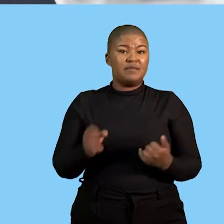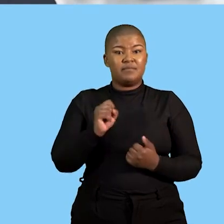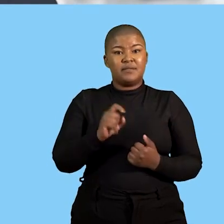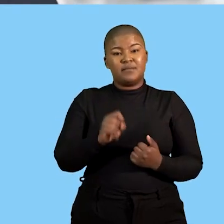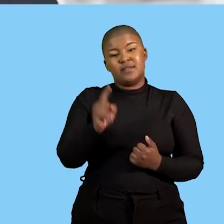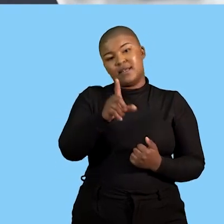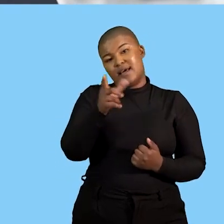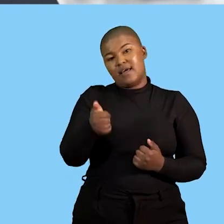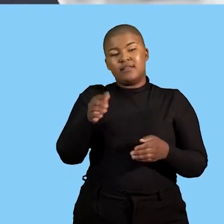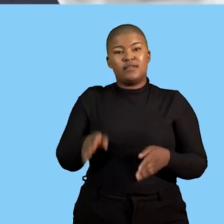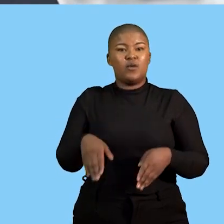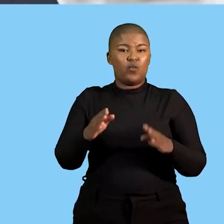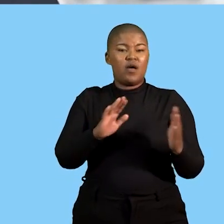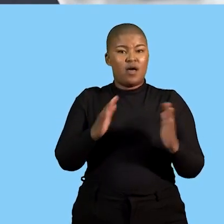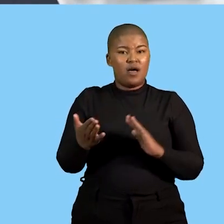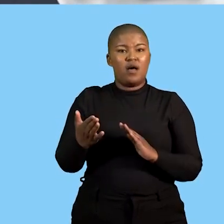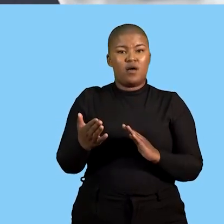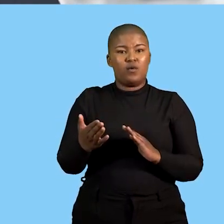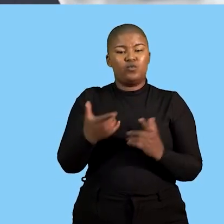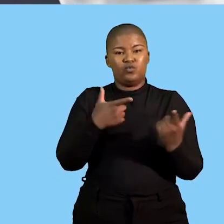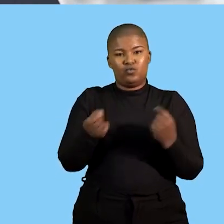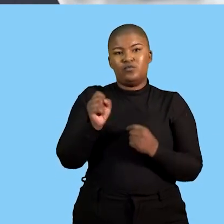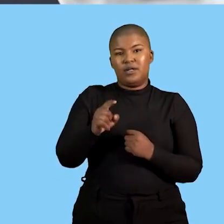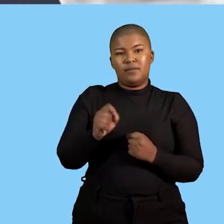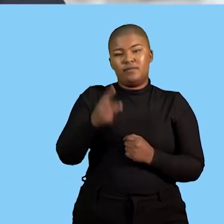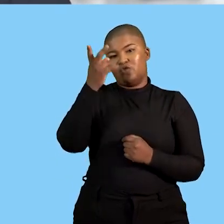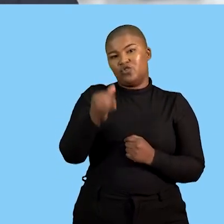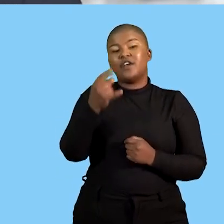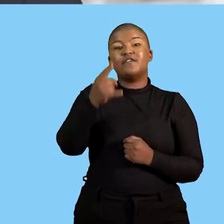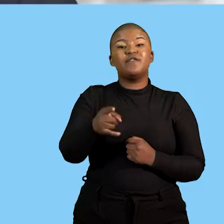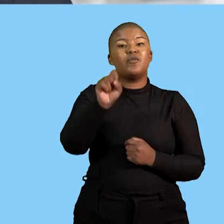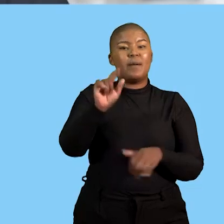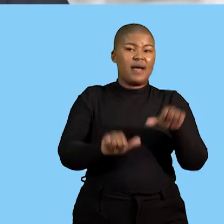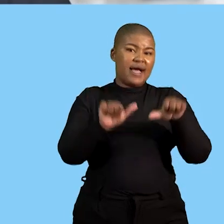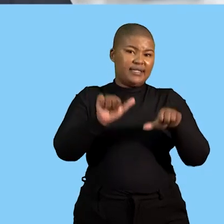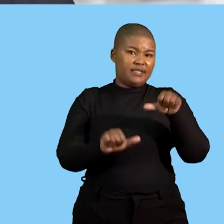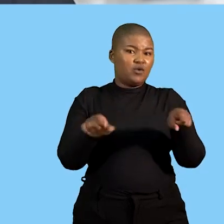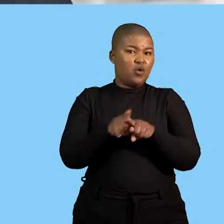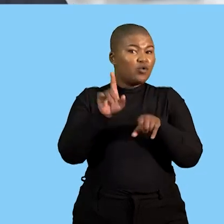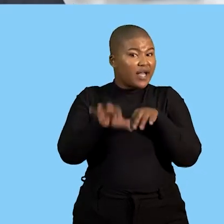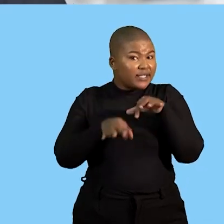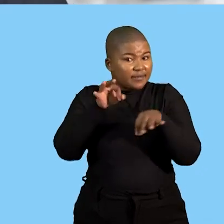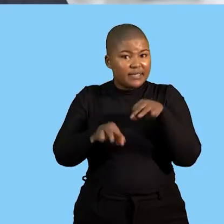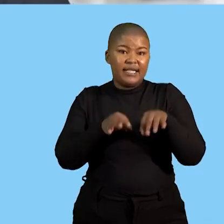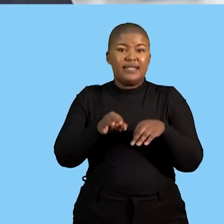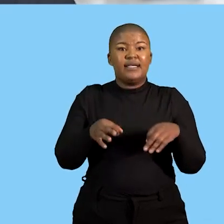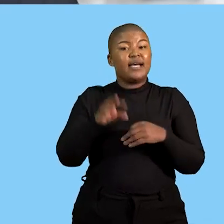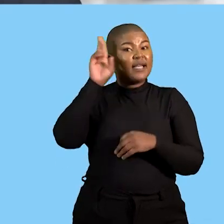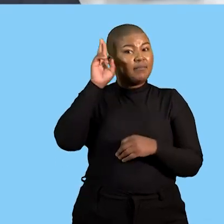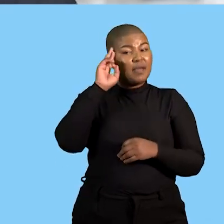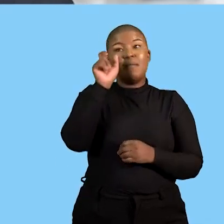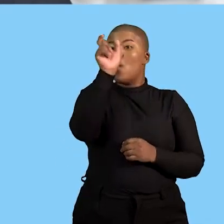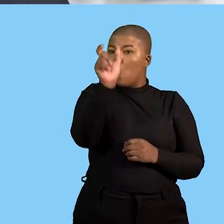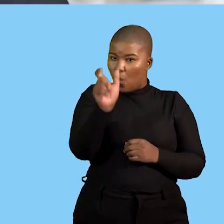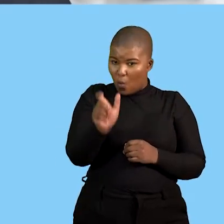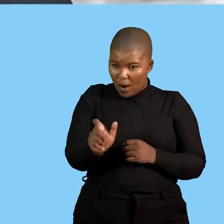basically another way in which you should go about when you're looking into assessments and explaining. Remember,